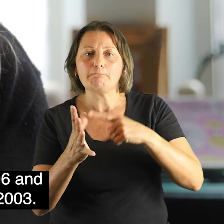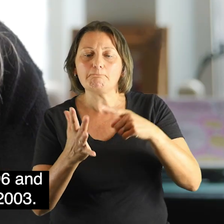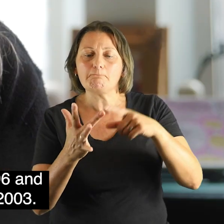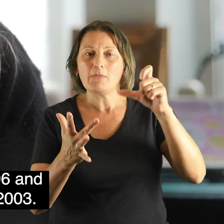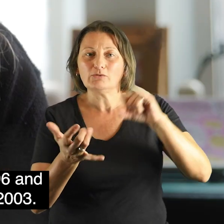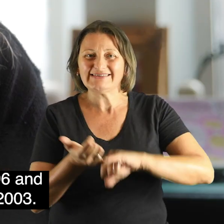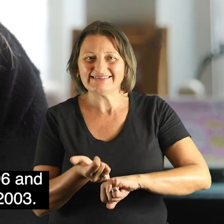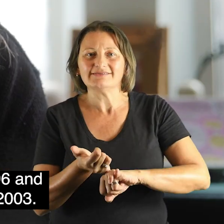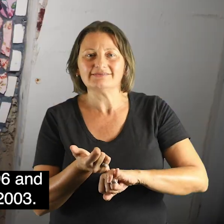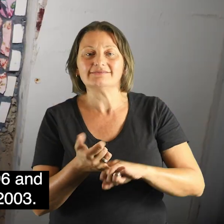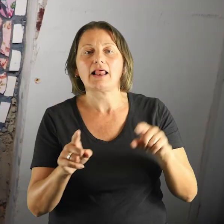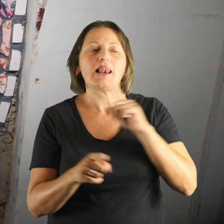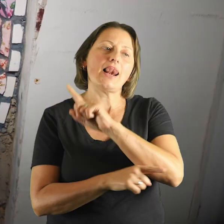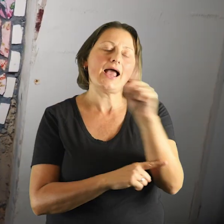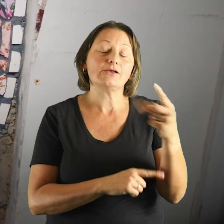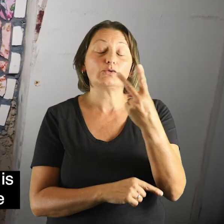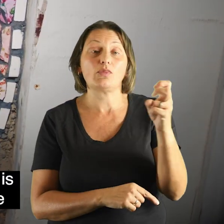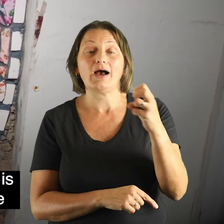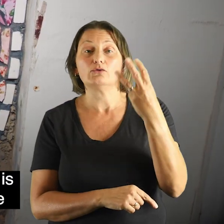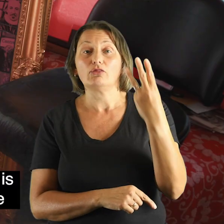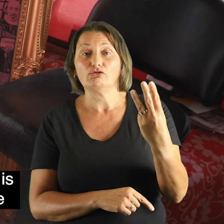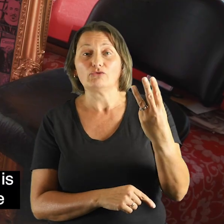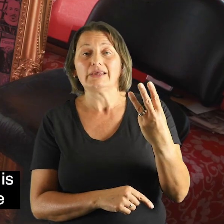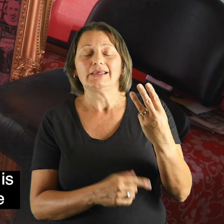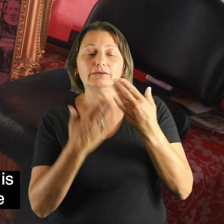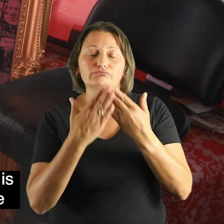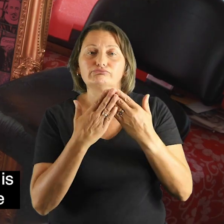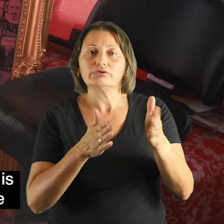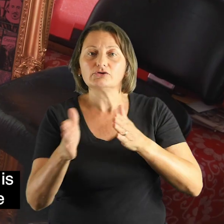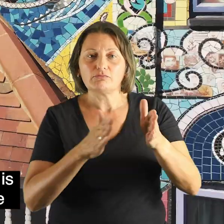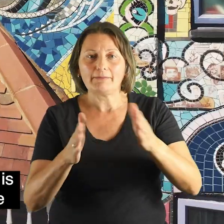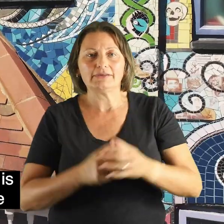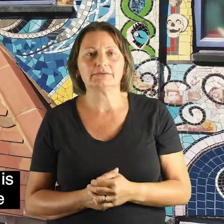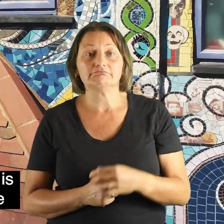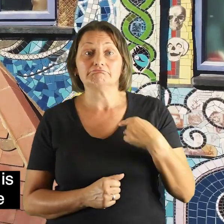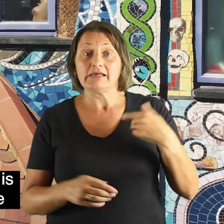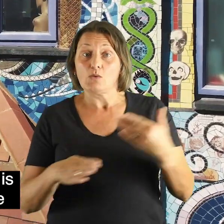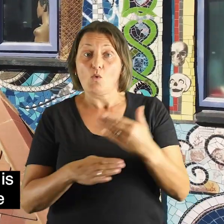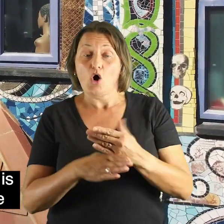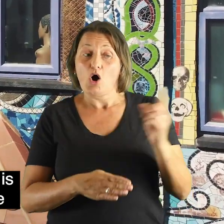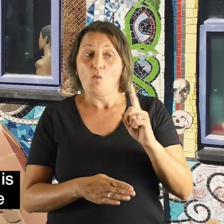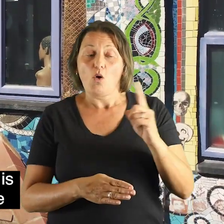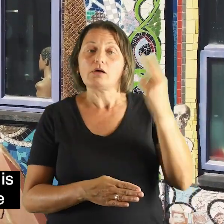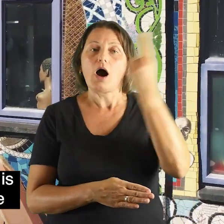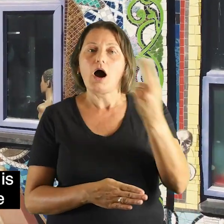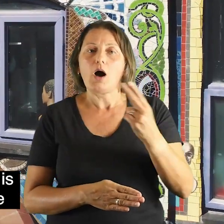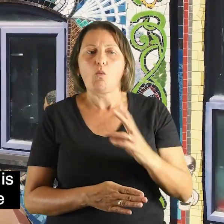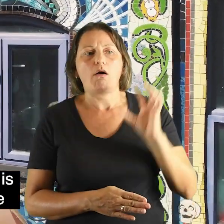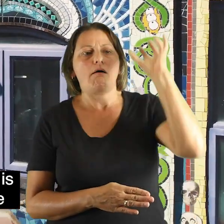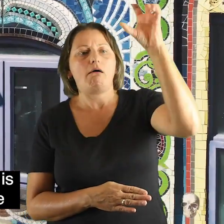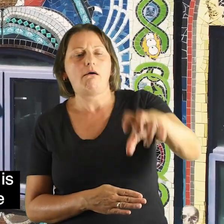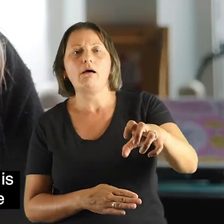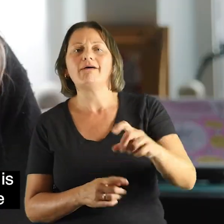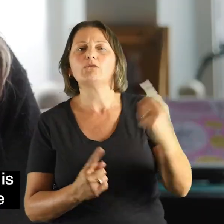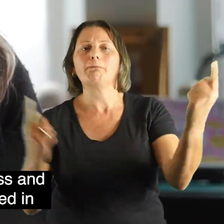2003. I specialise in public artwork that is site-specific, that it